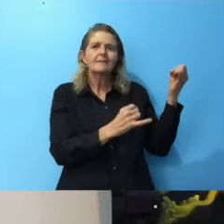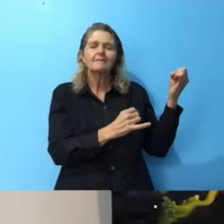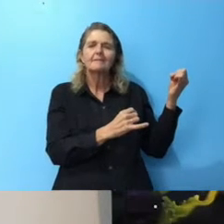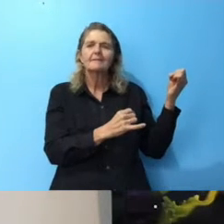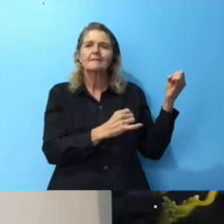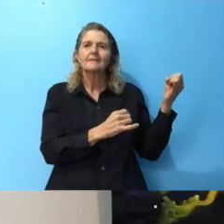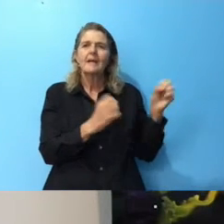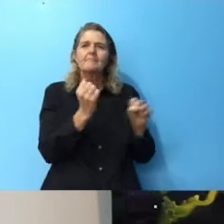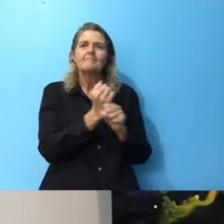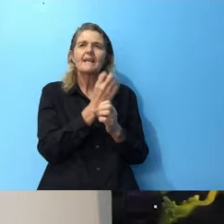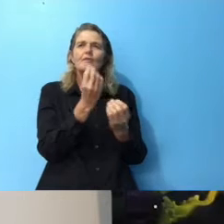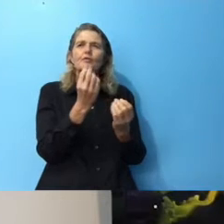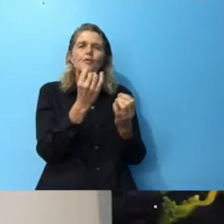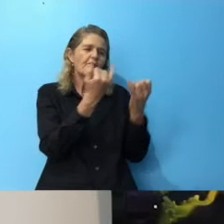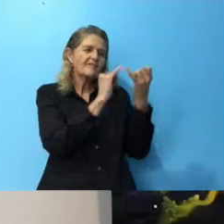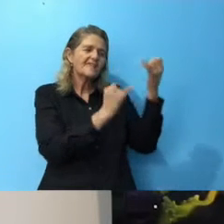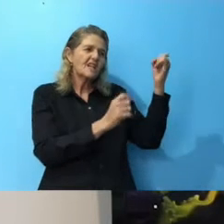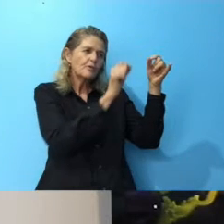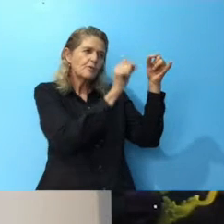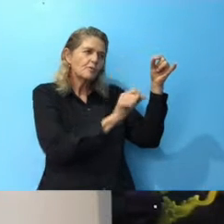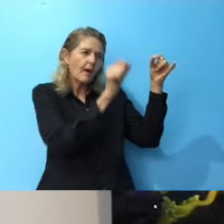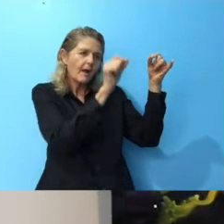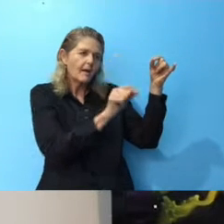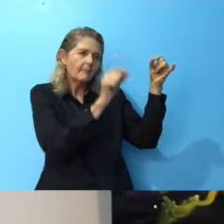softer, gentler mark.